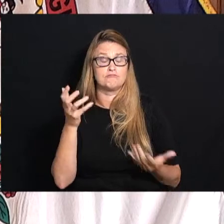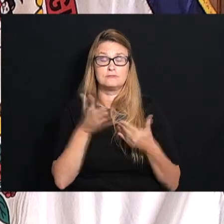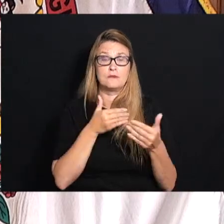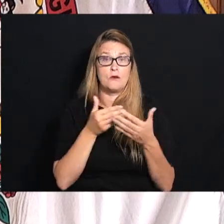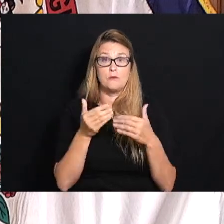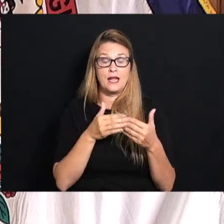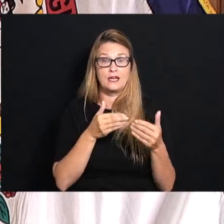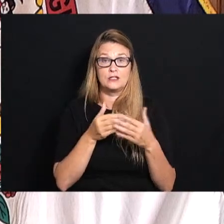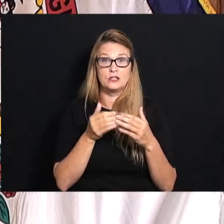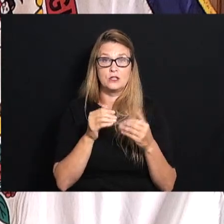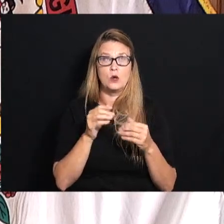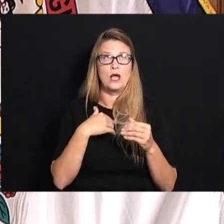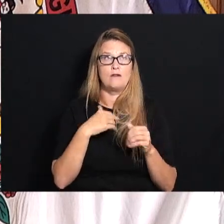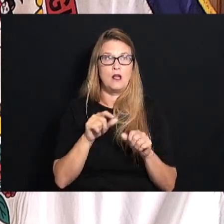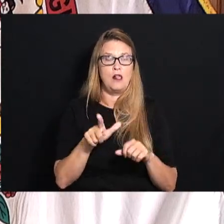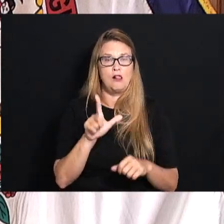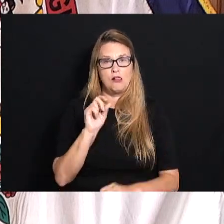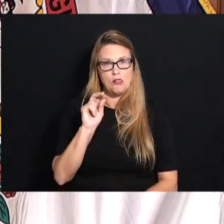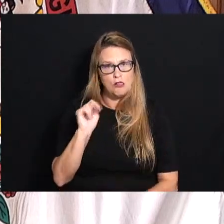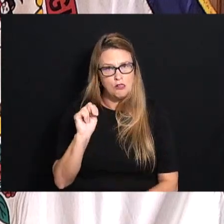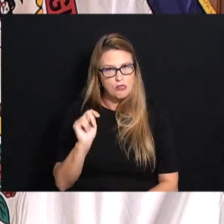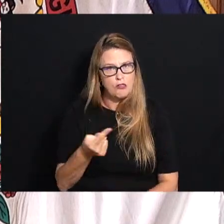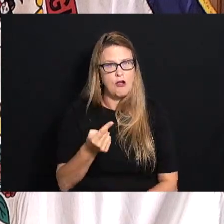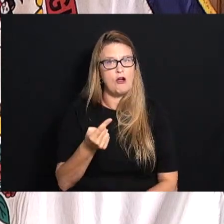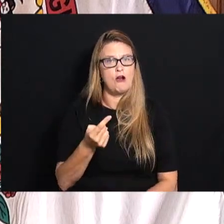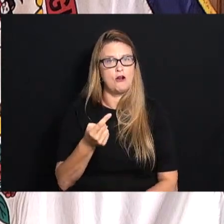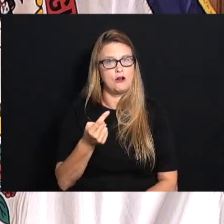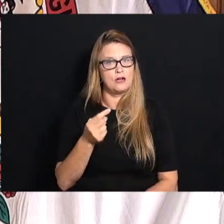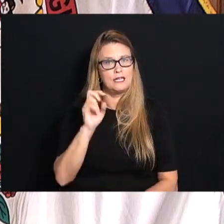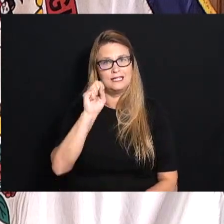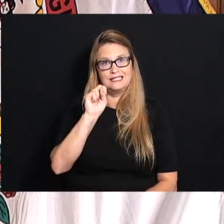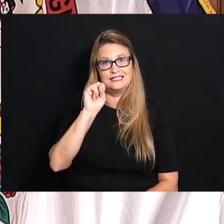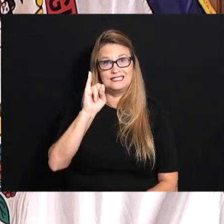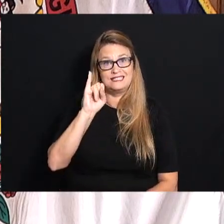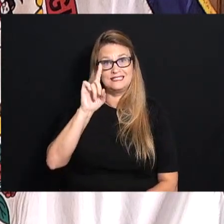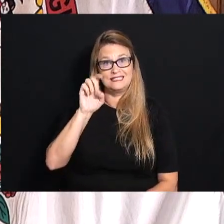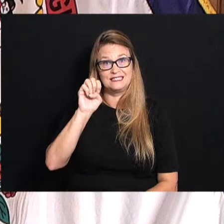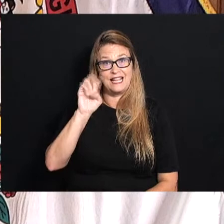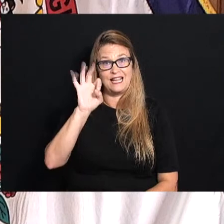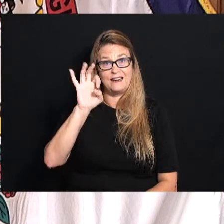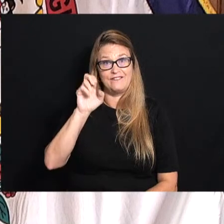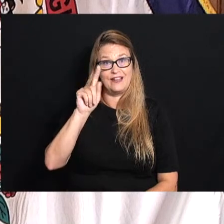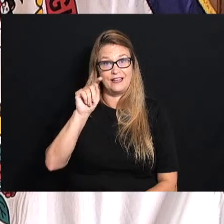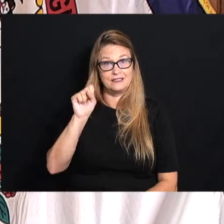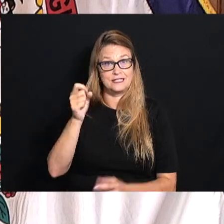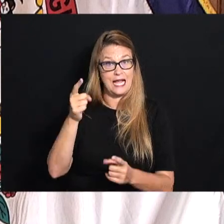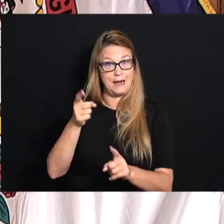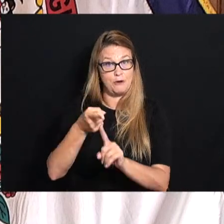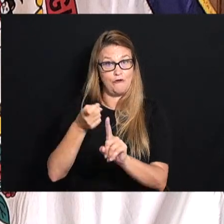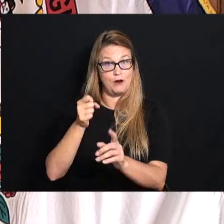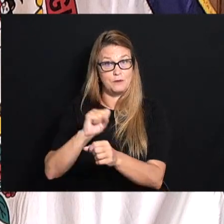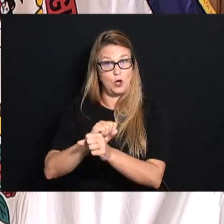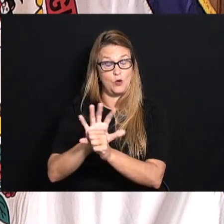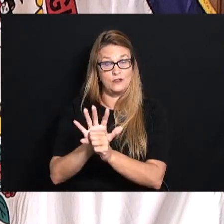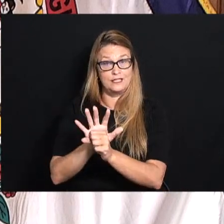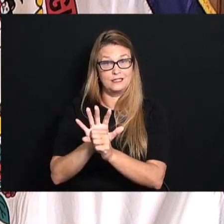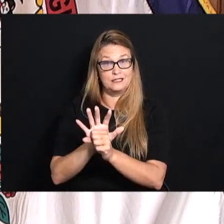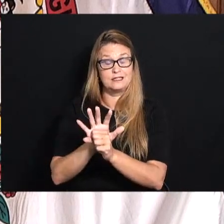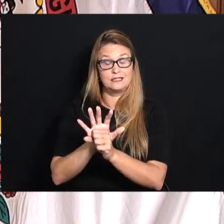there's long side effects oftentimes from COVID. So with all that being said,